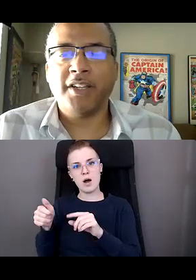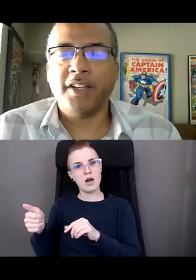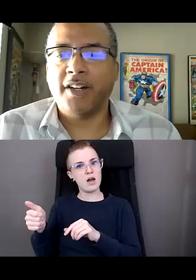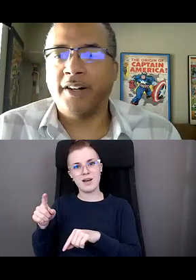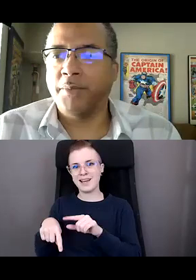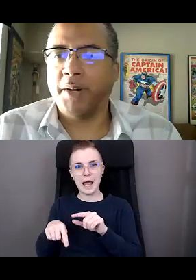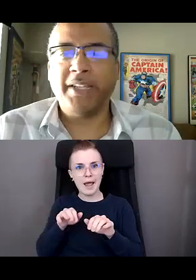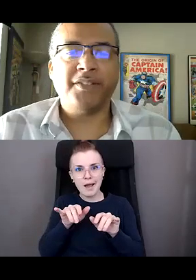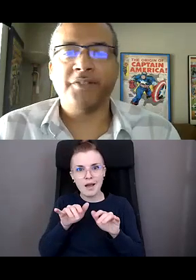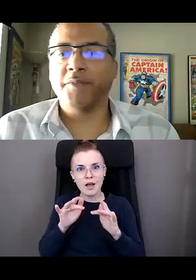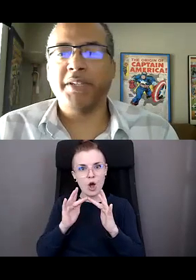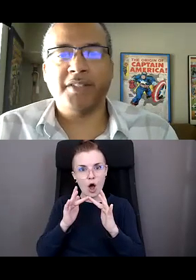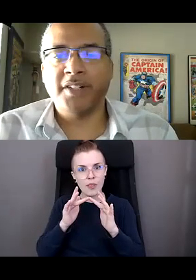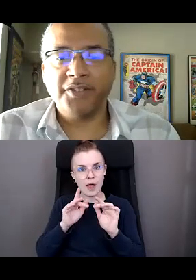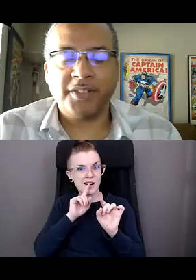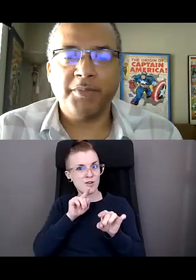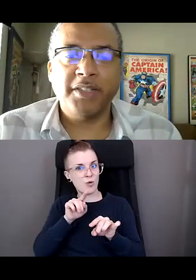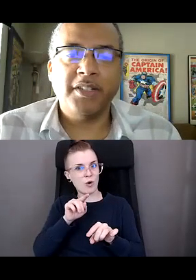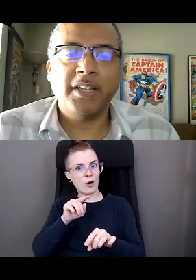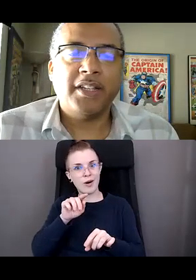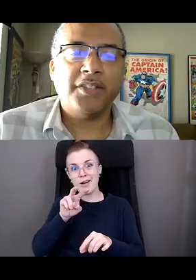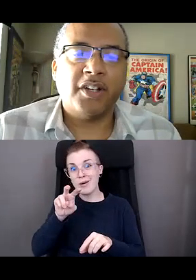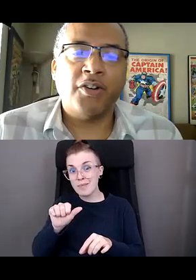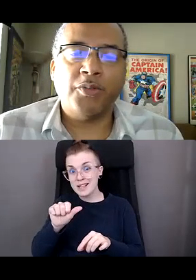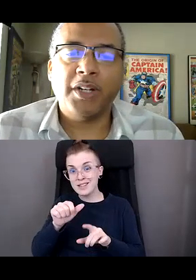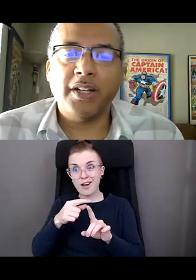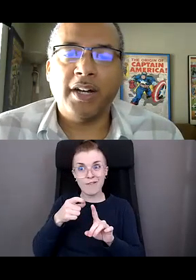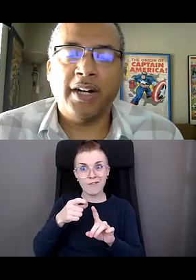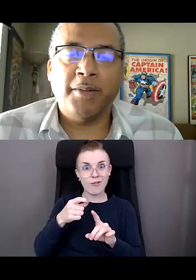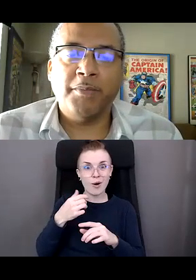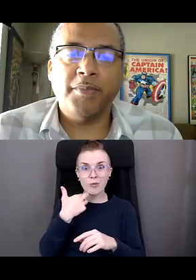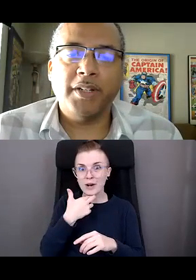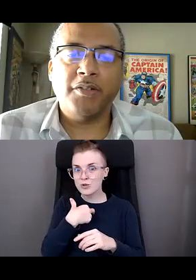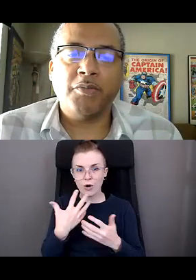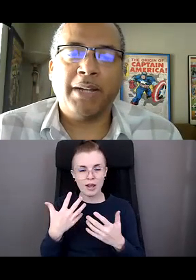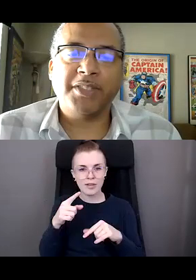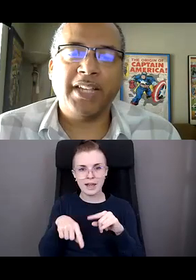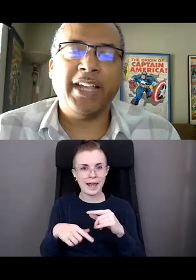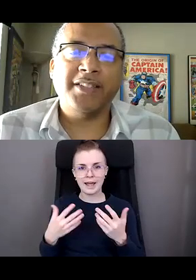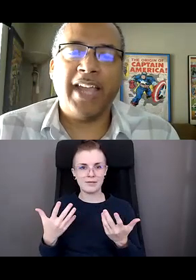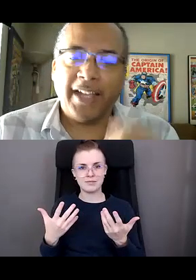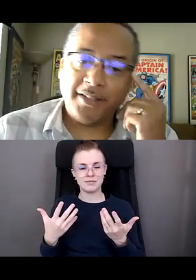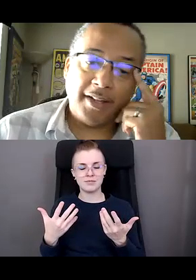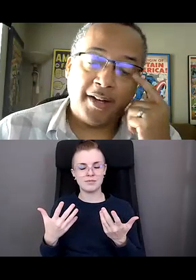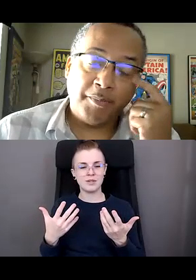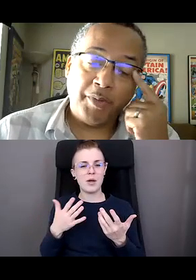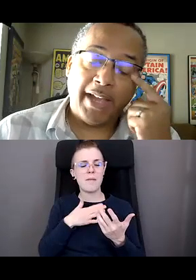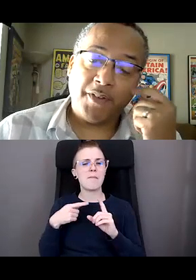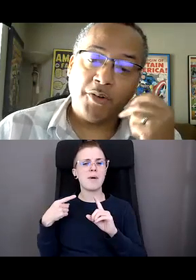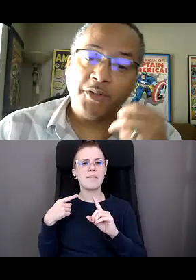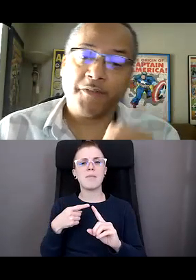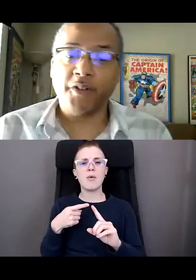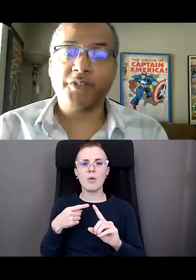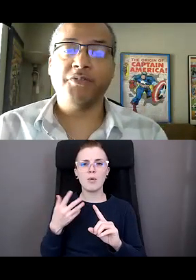order a pizza from Pizza Hut or something. So what I'm saying is that we